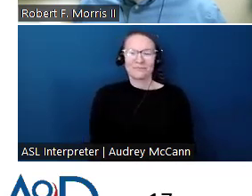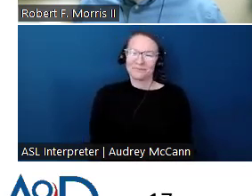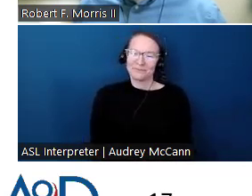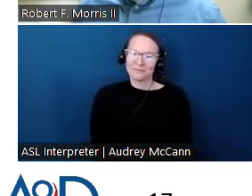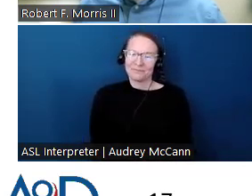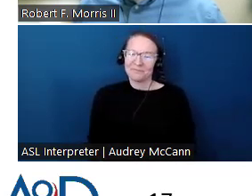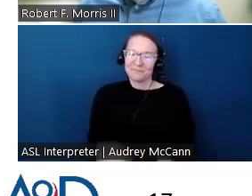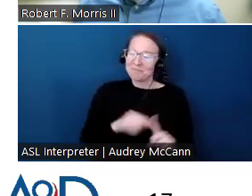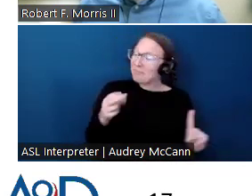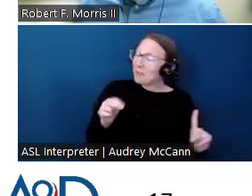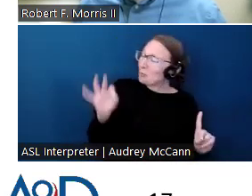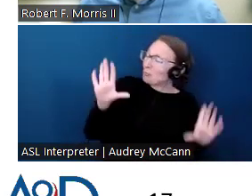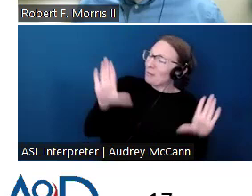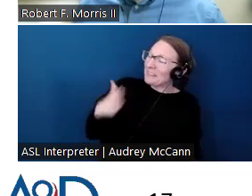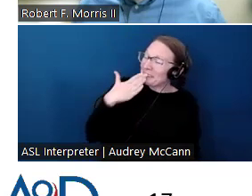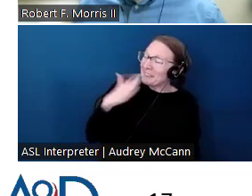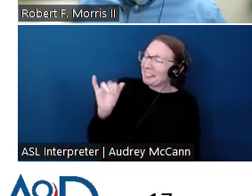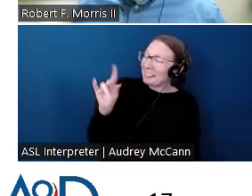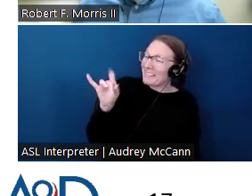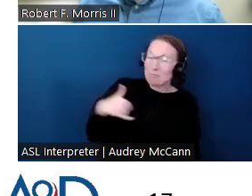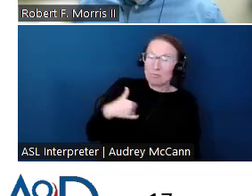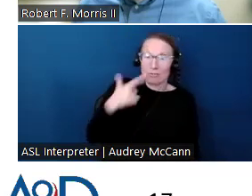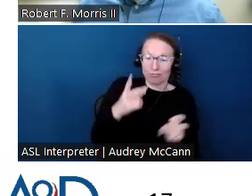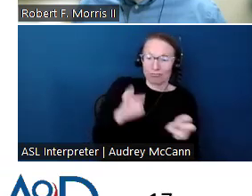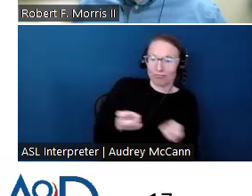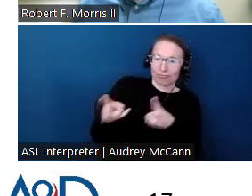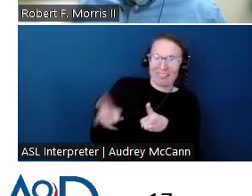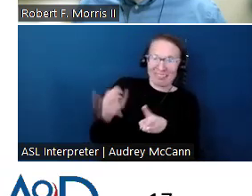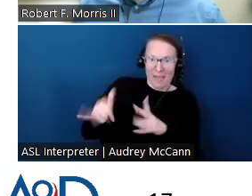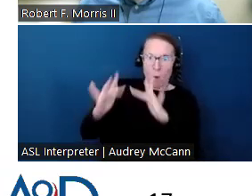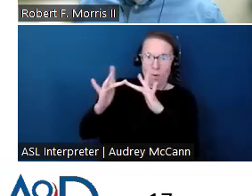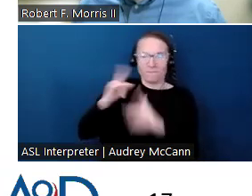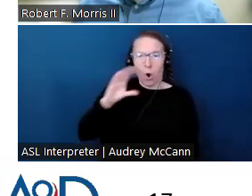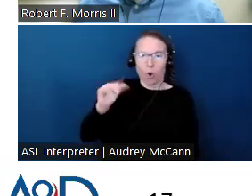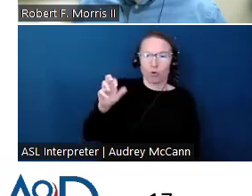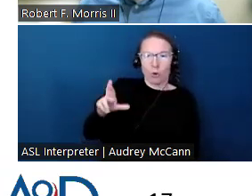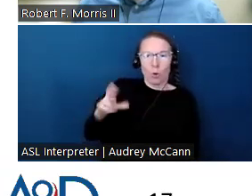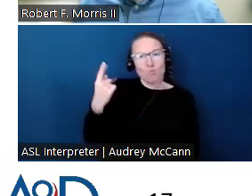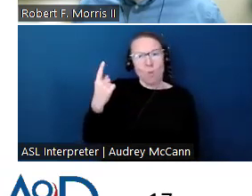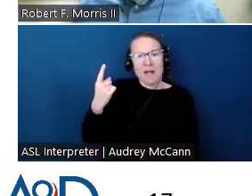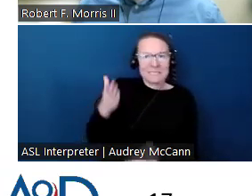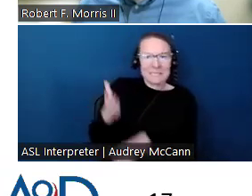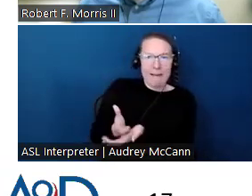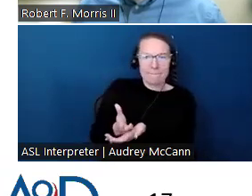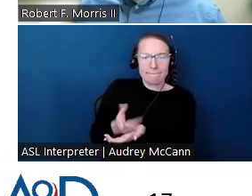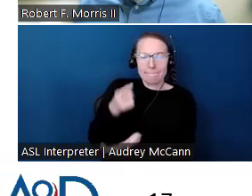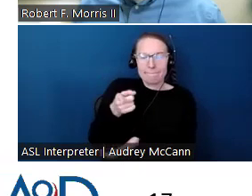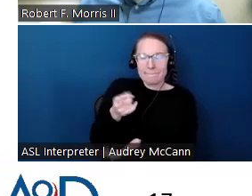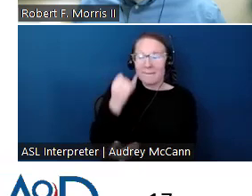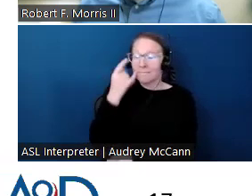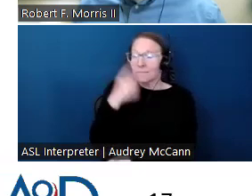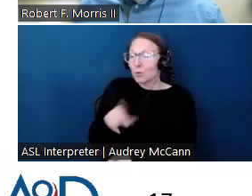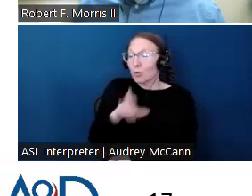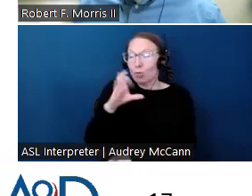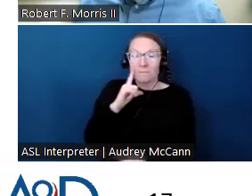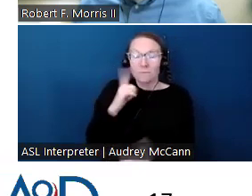Great, thanks, Lindsay. And yeah, we just dropped that Career One Stop website in the chat one more time in case someone is looking for services